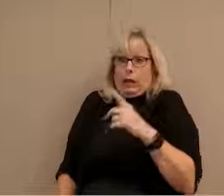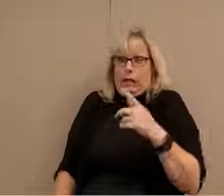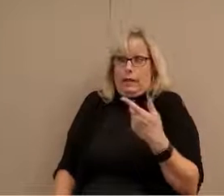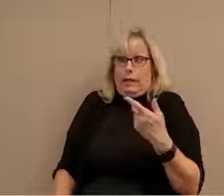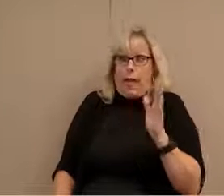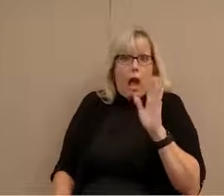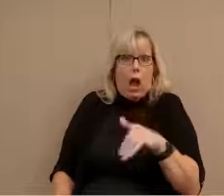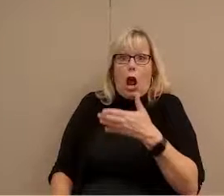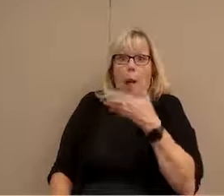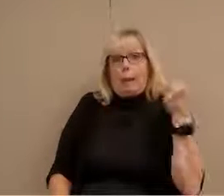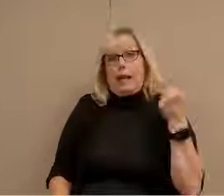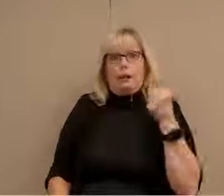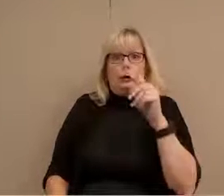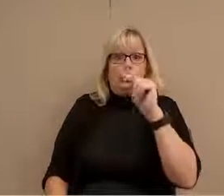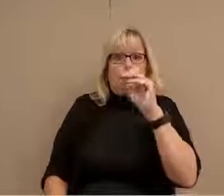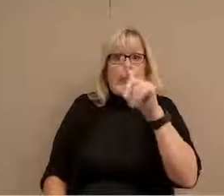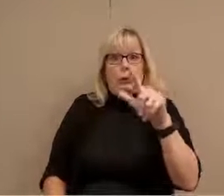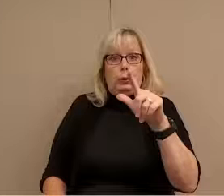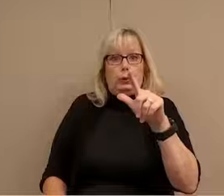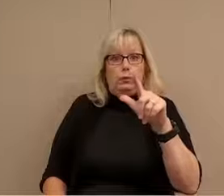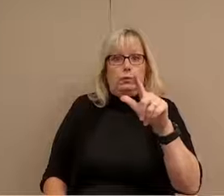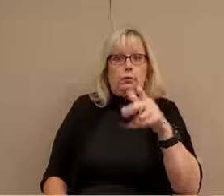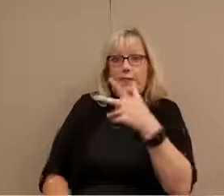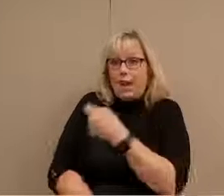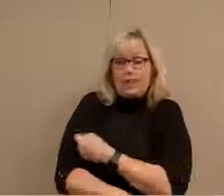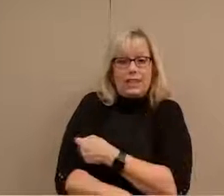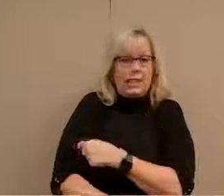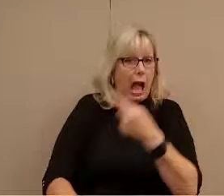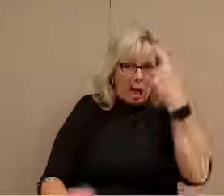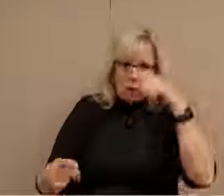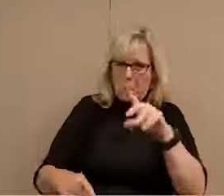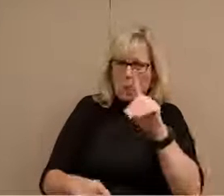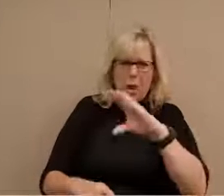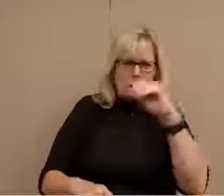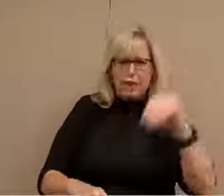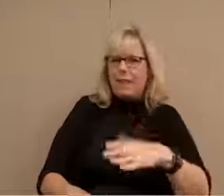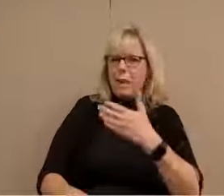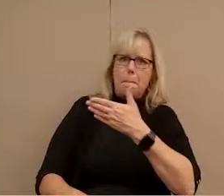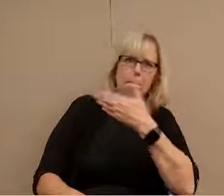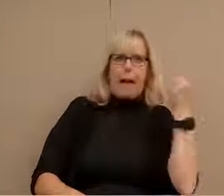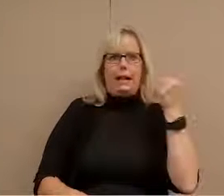that's our best tool, as Mila said, and I agree with you 100%. Vaccination is our best tool.